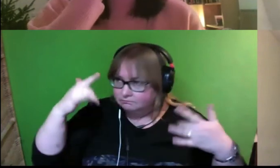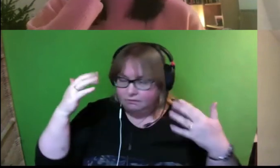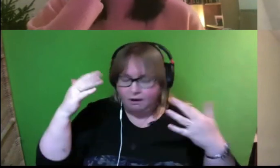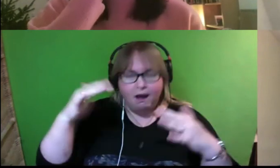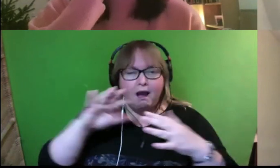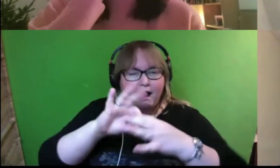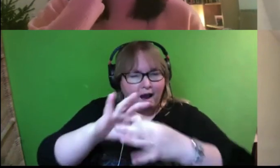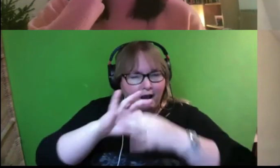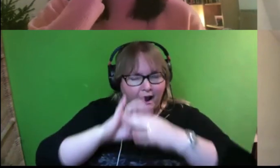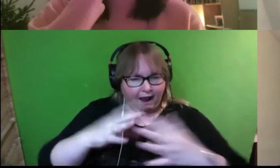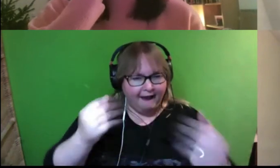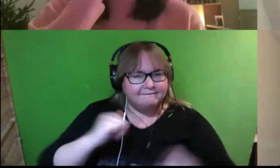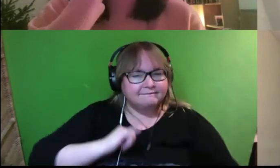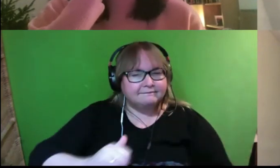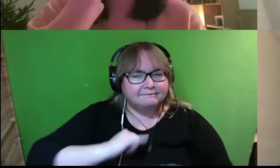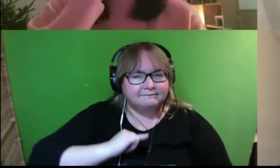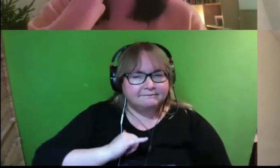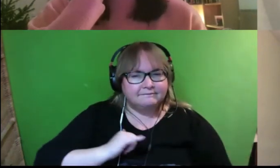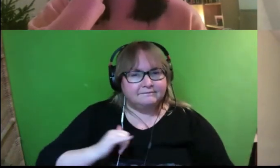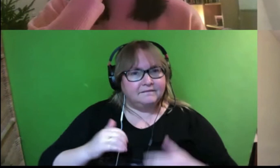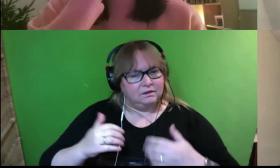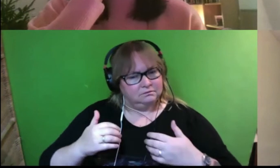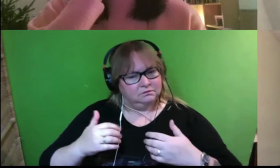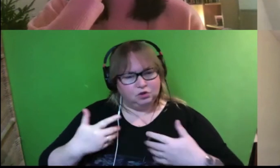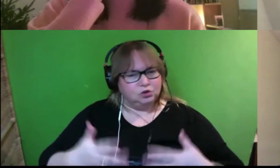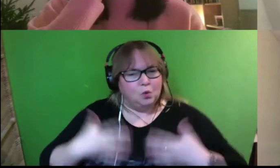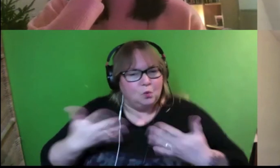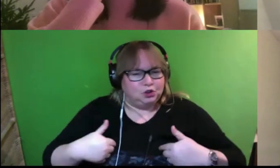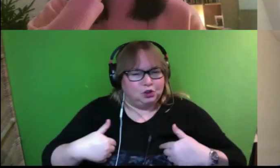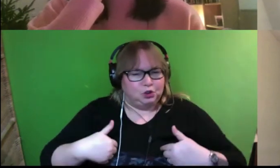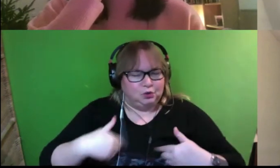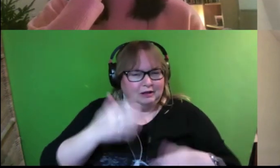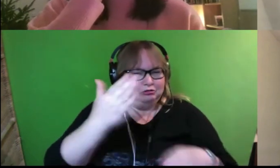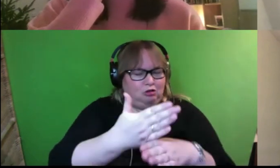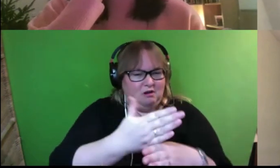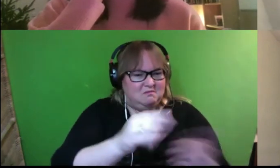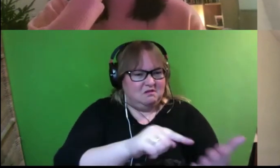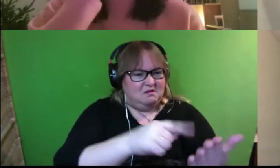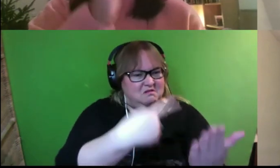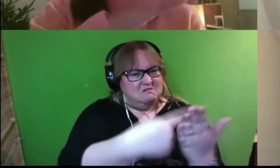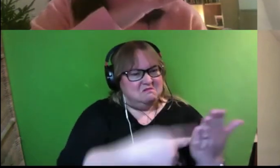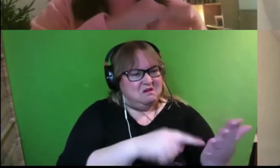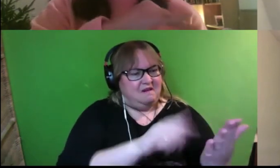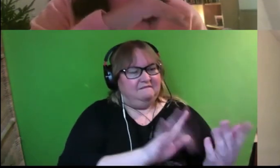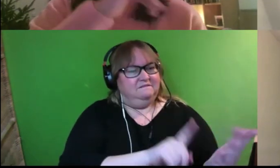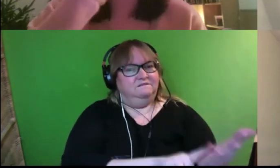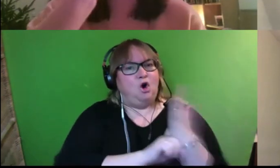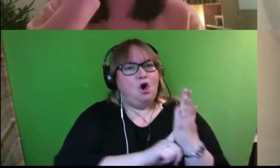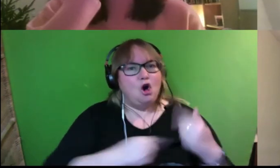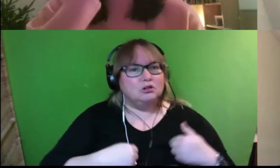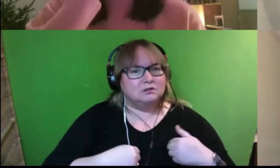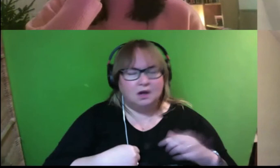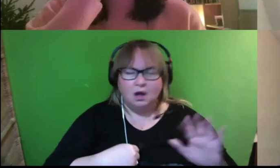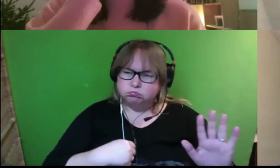that the idea of setting our own terms, knowing again that this our infrastructure at its breaking